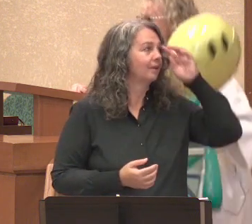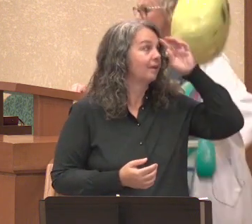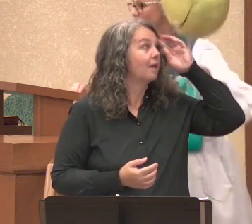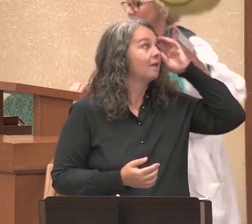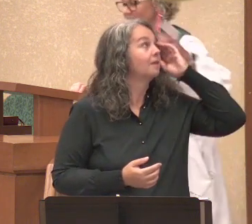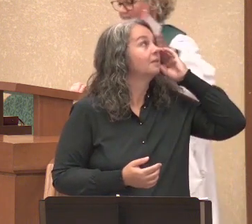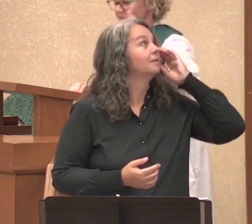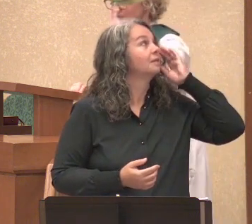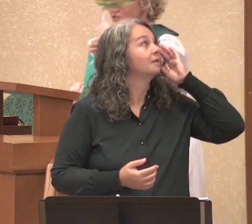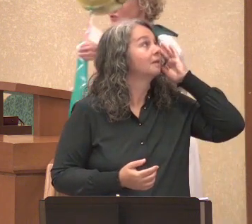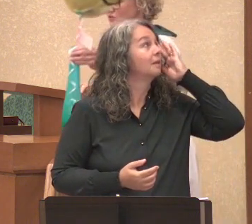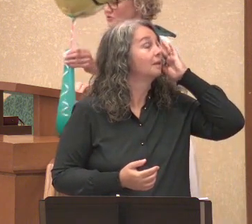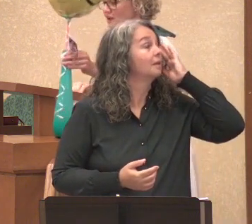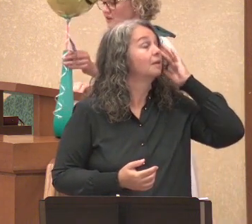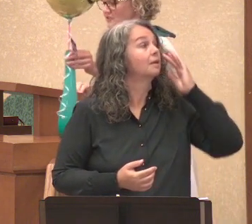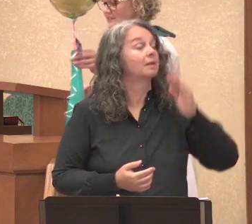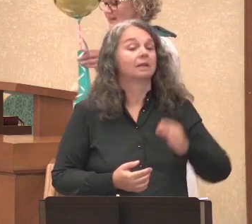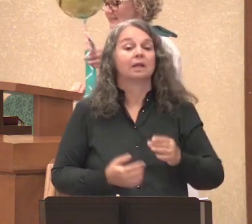So in